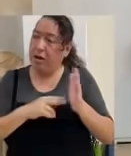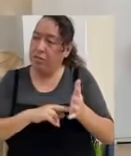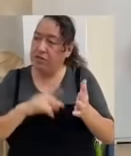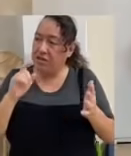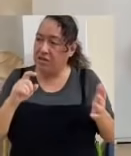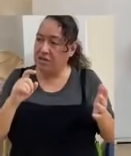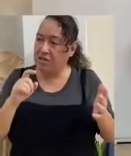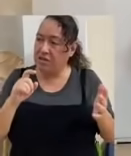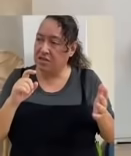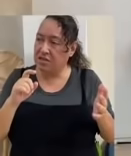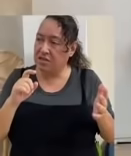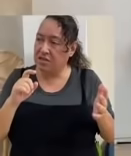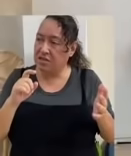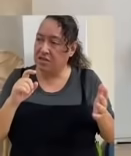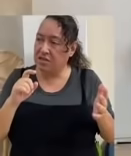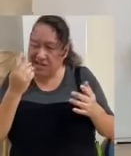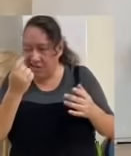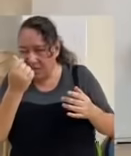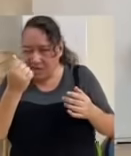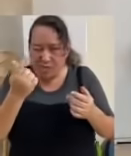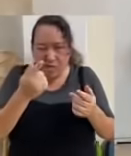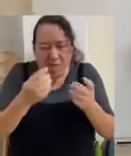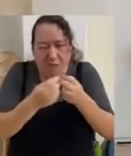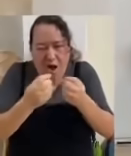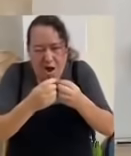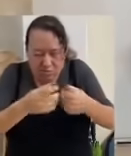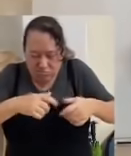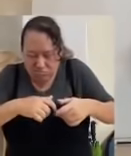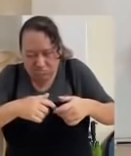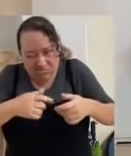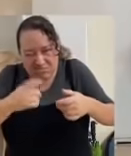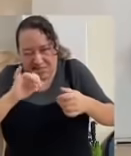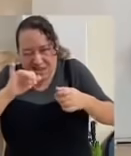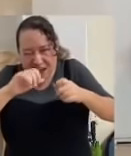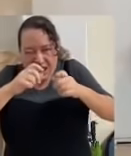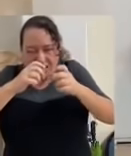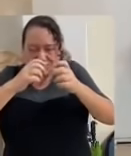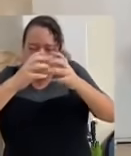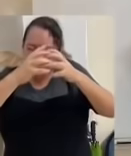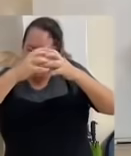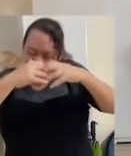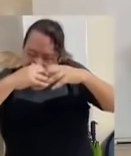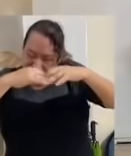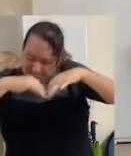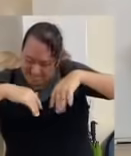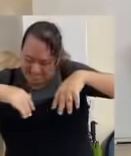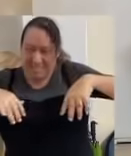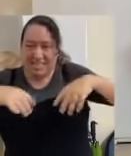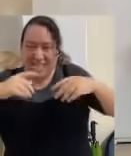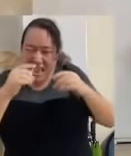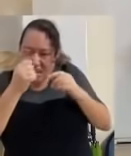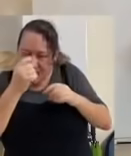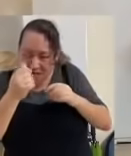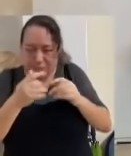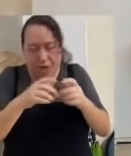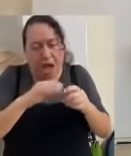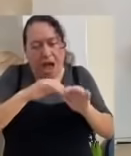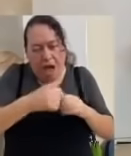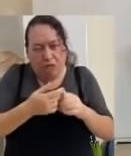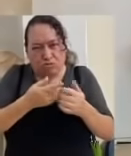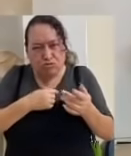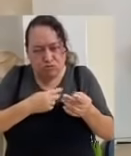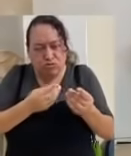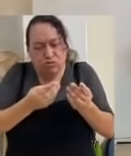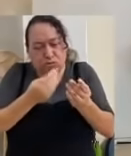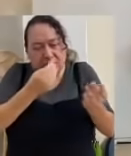to break it a little bit up for you guys, or for us to eat today, to eat this word, for this to